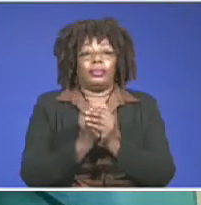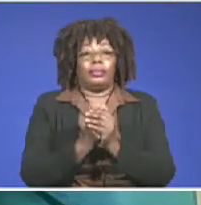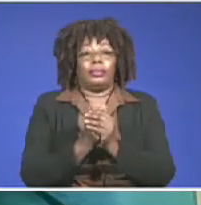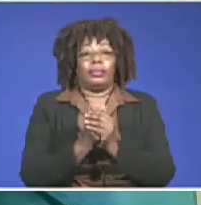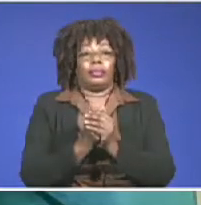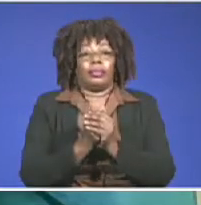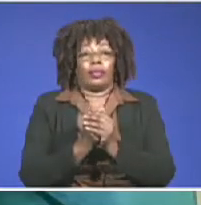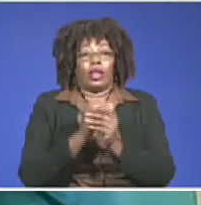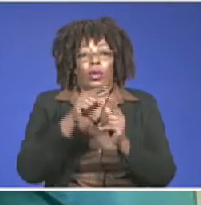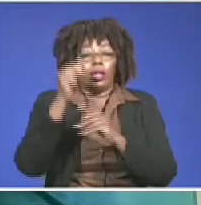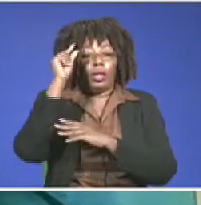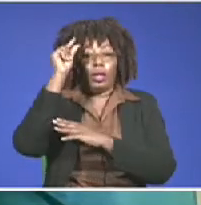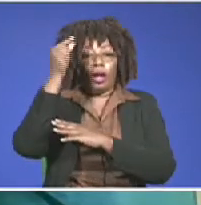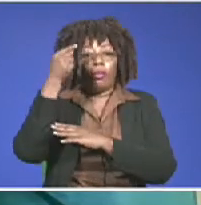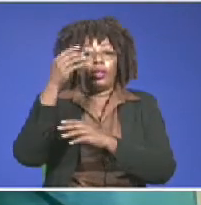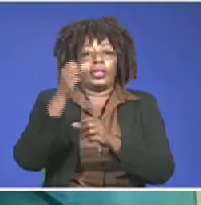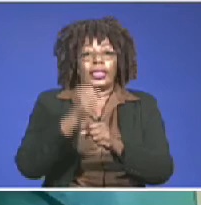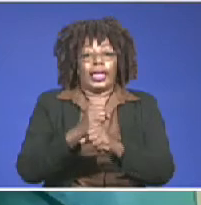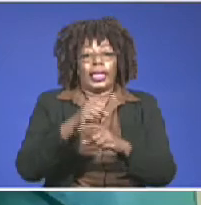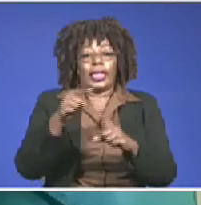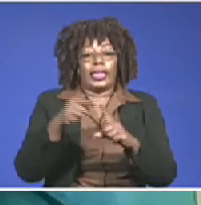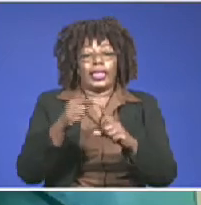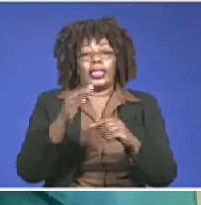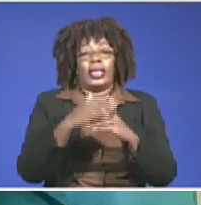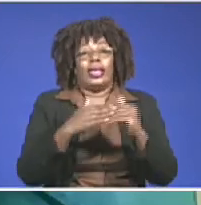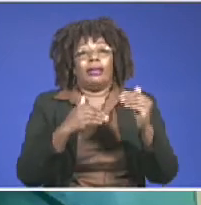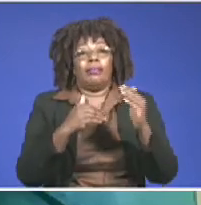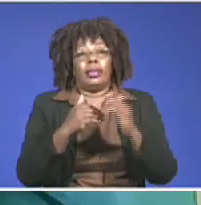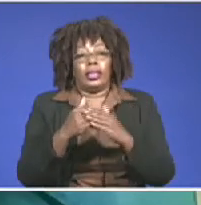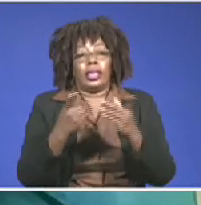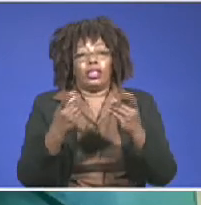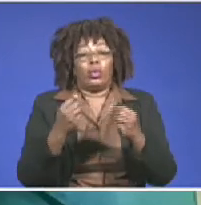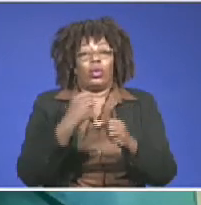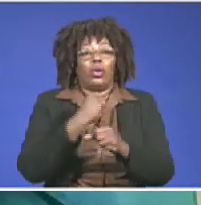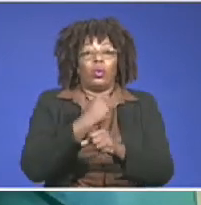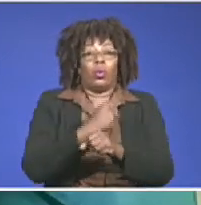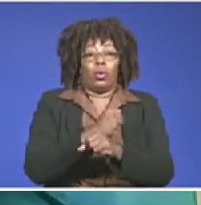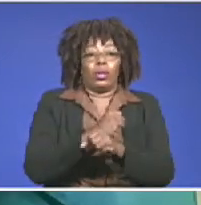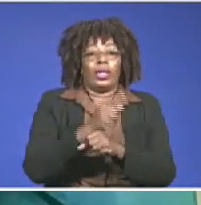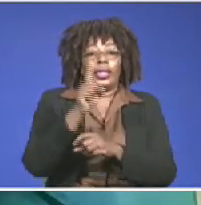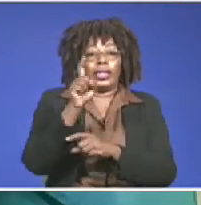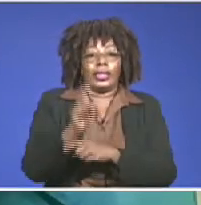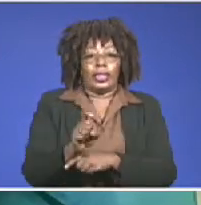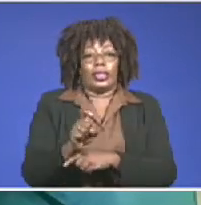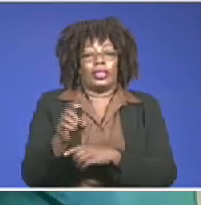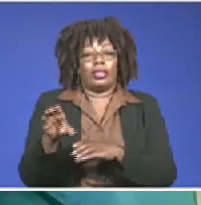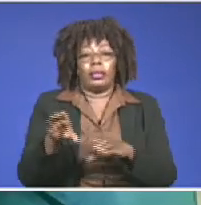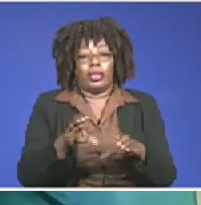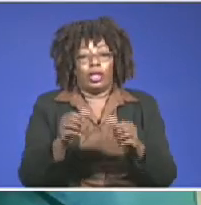Once the government is able to get this building in, do the work that needs to be done with it.